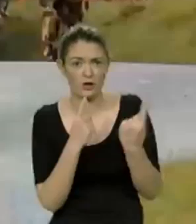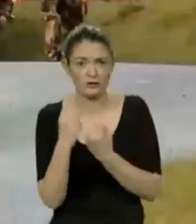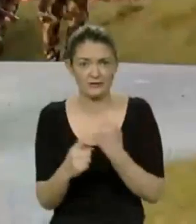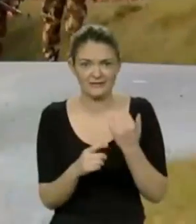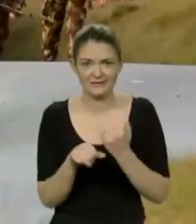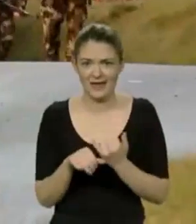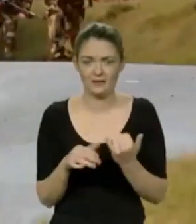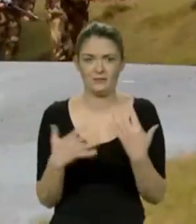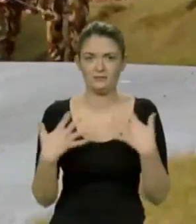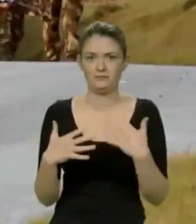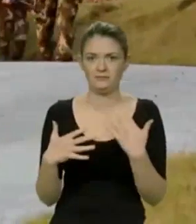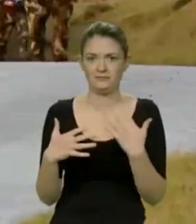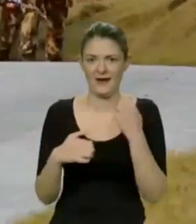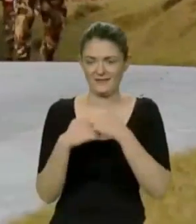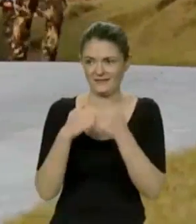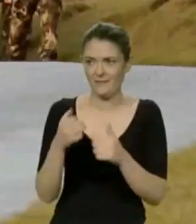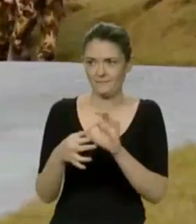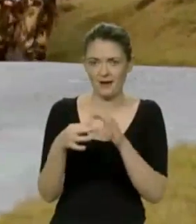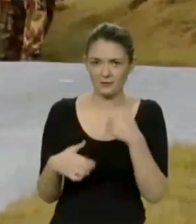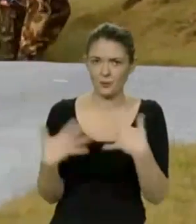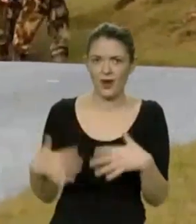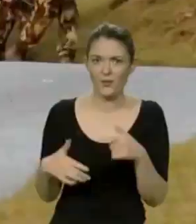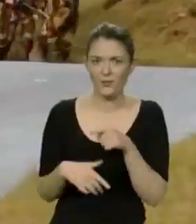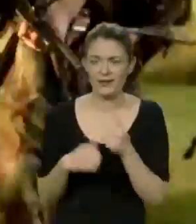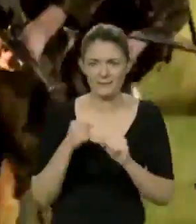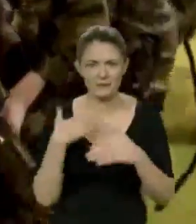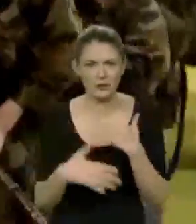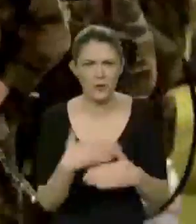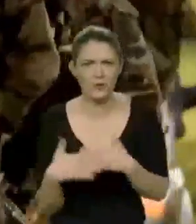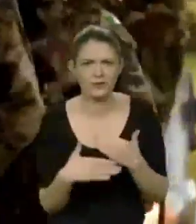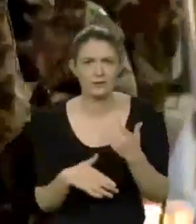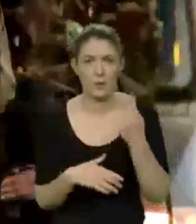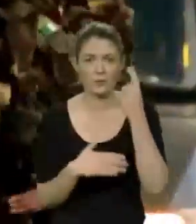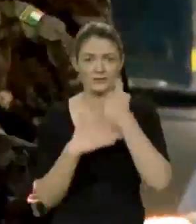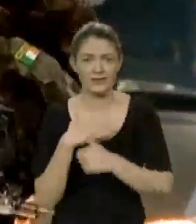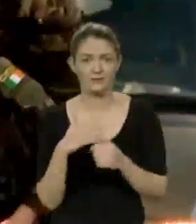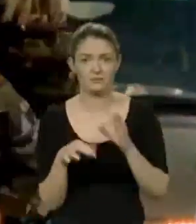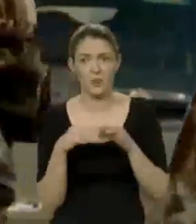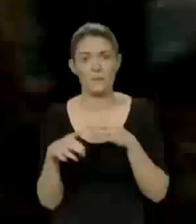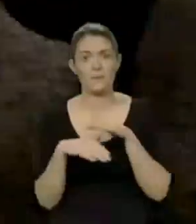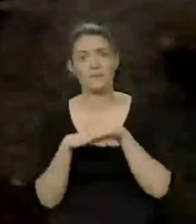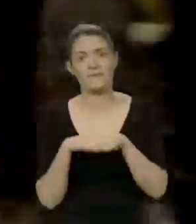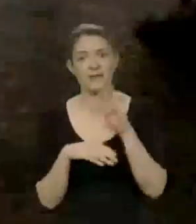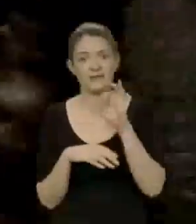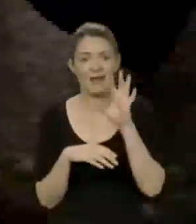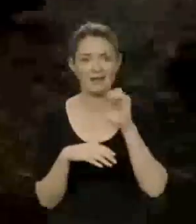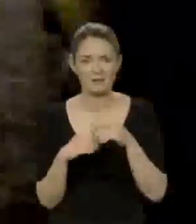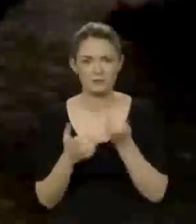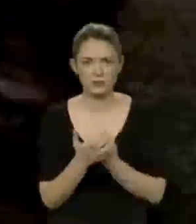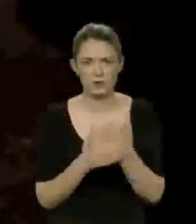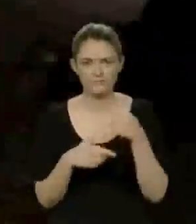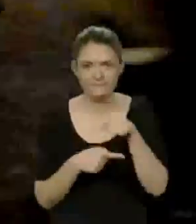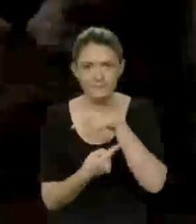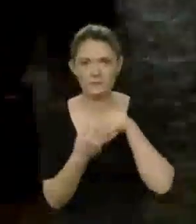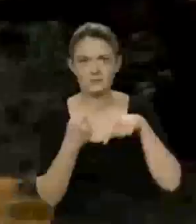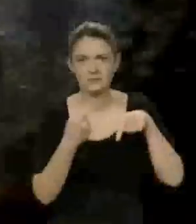make. Let's keep it going now. Putting the effort in. With only days to go before the Glen, stories have been circulating about what